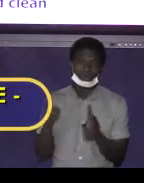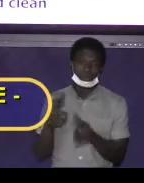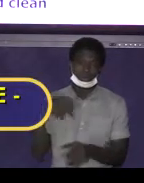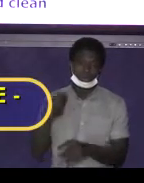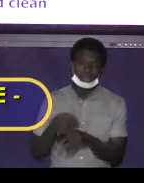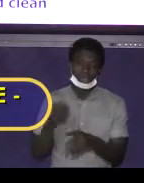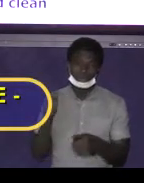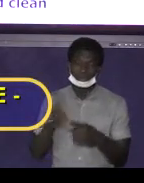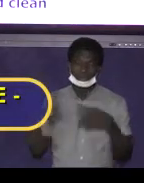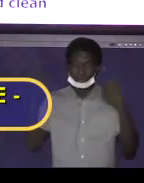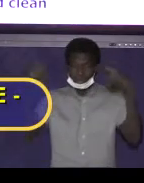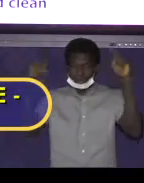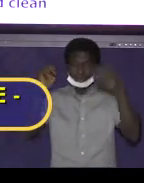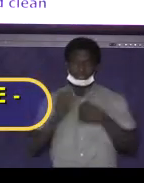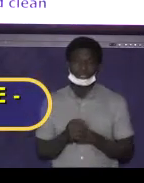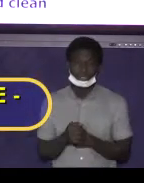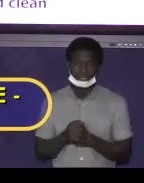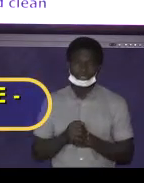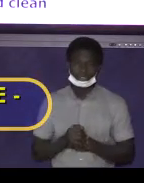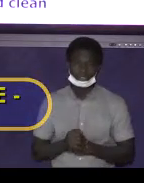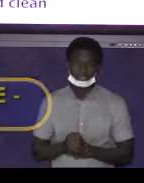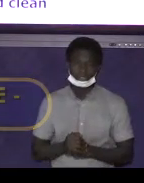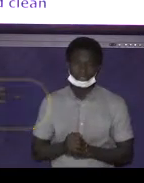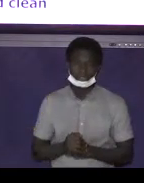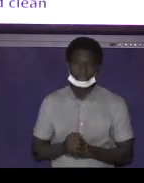in order to succeed.